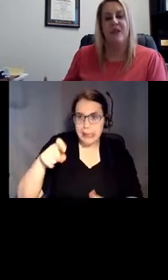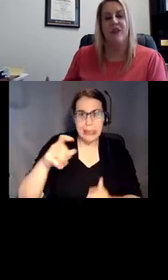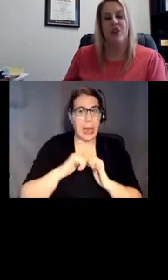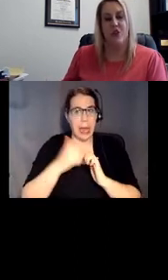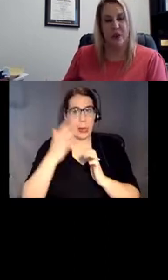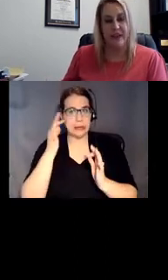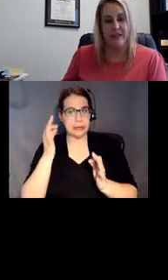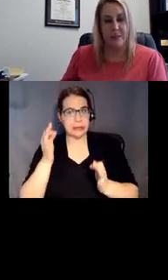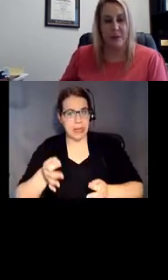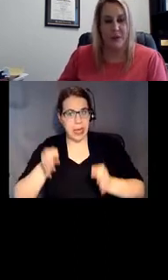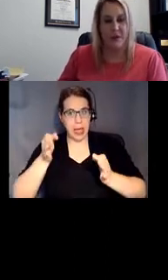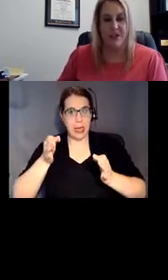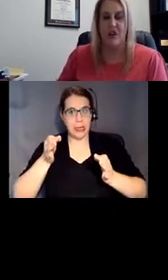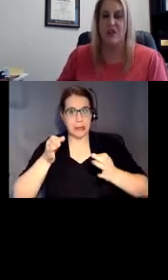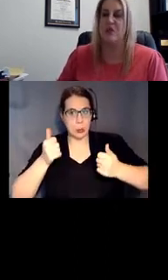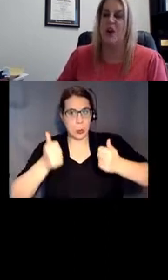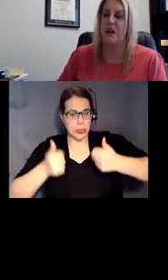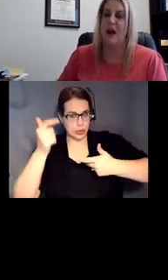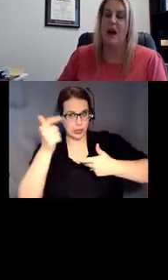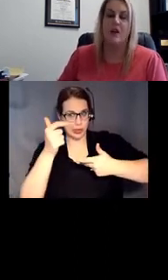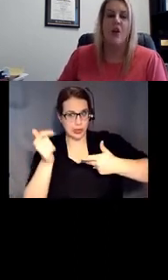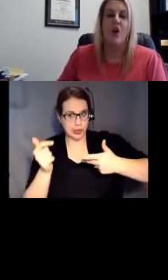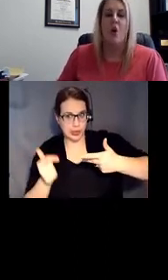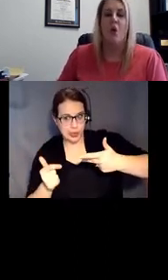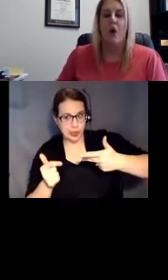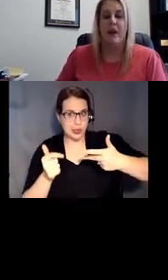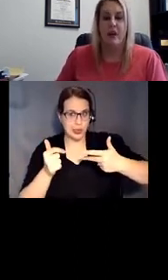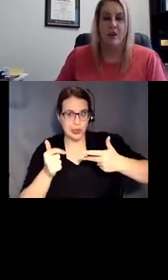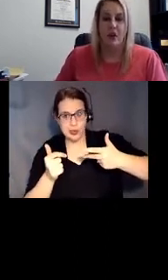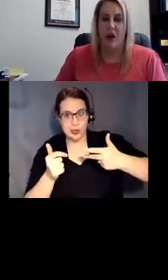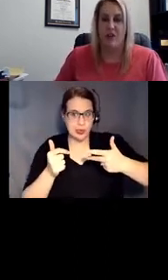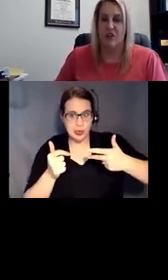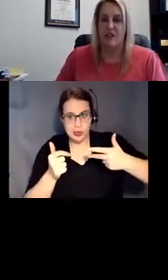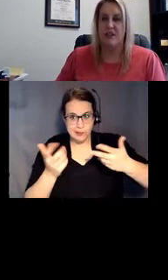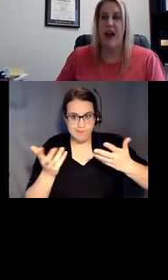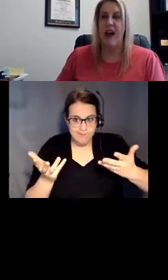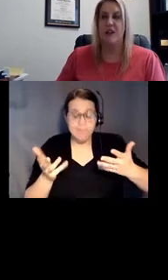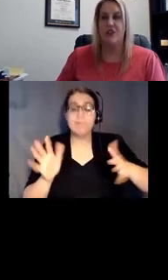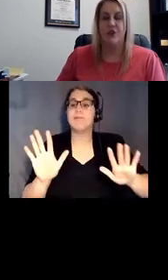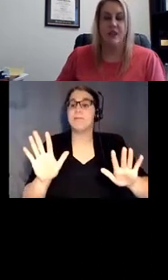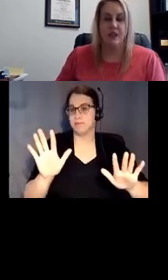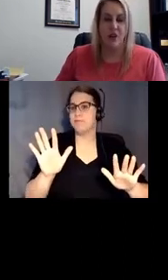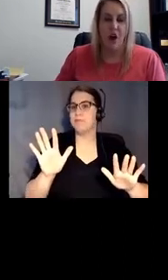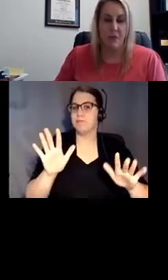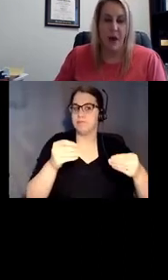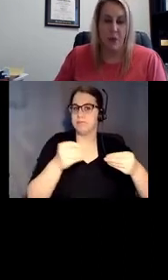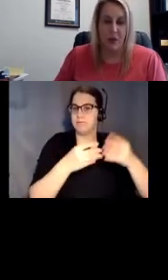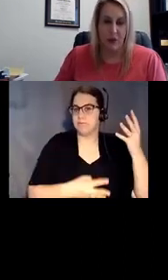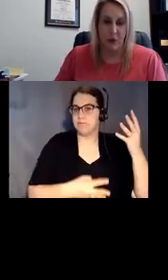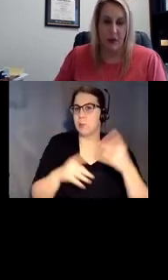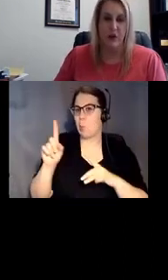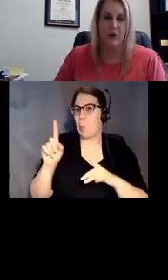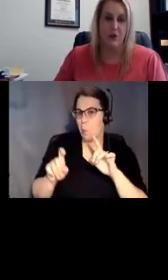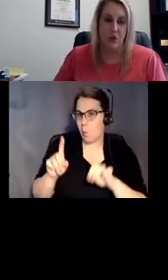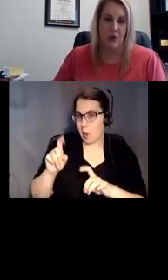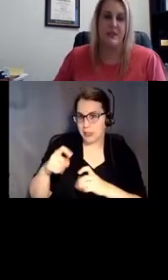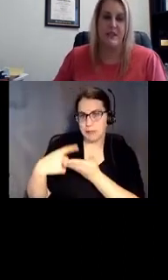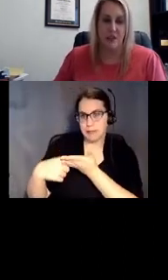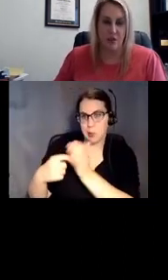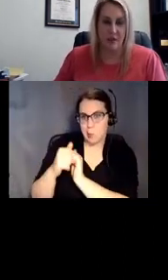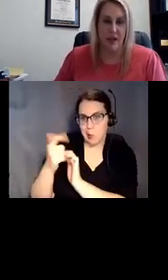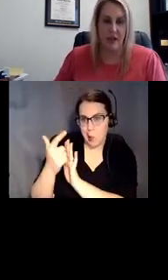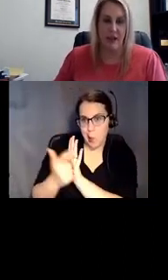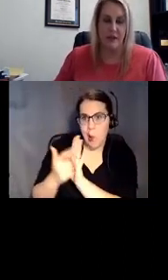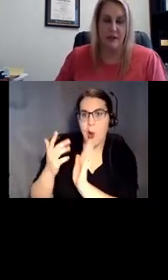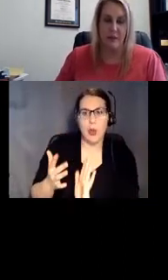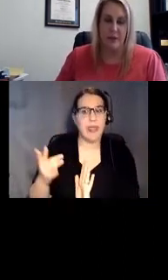that between the 3 supplemental needs trusts we're talking about? Well, here are the questions that you need to talk about with your lawyer who is going to